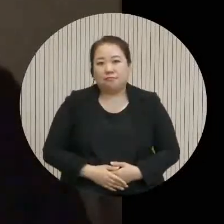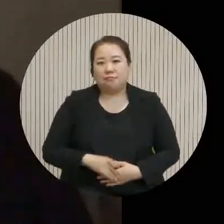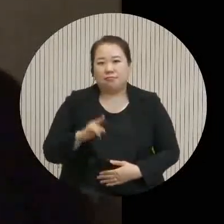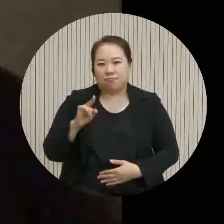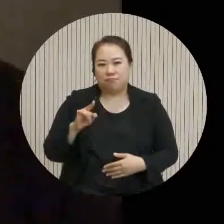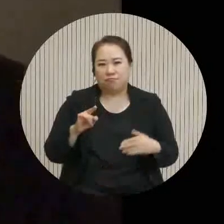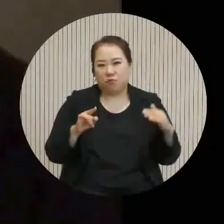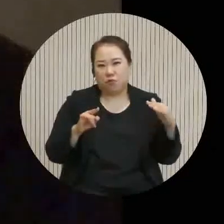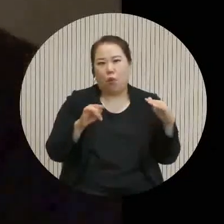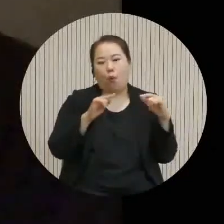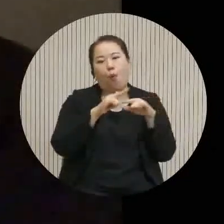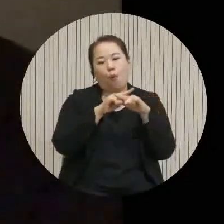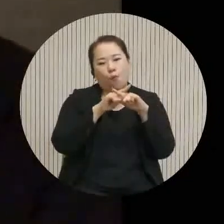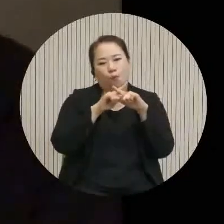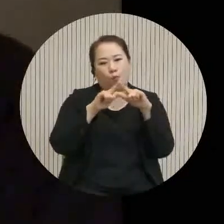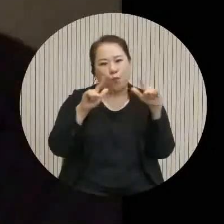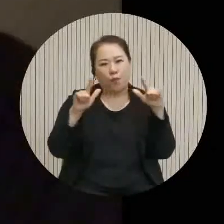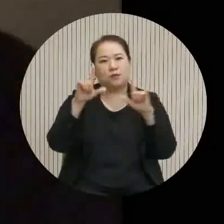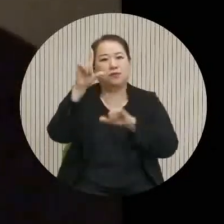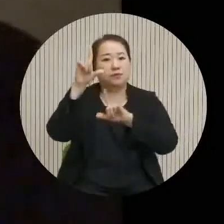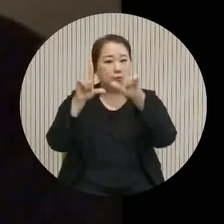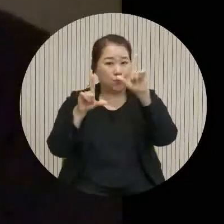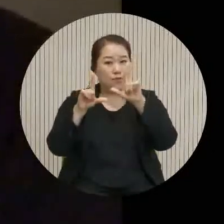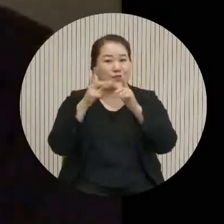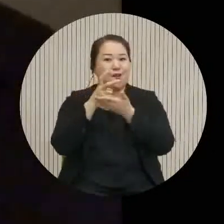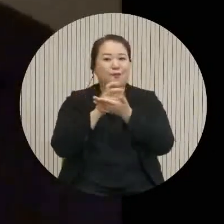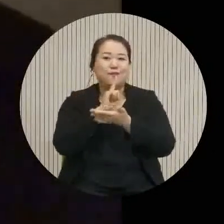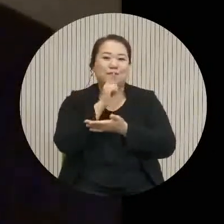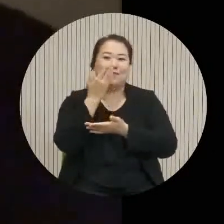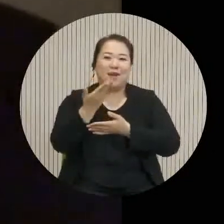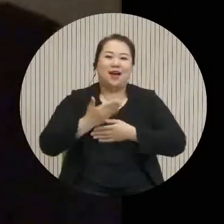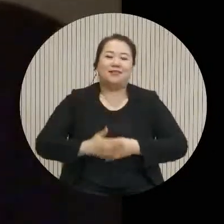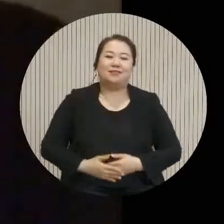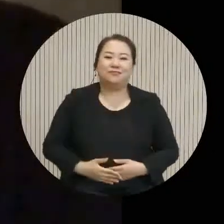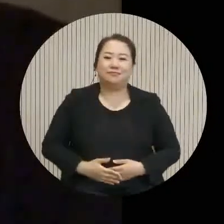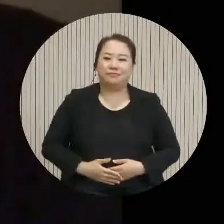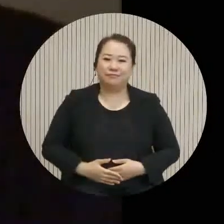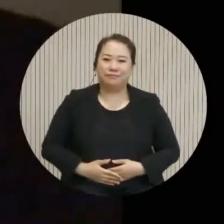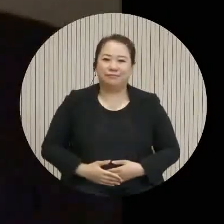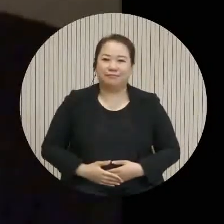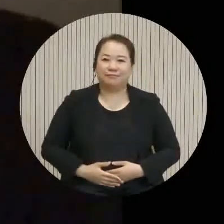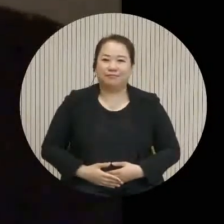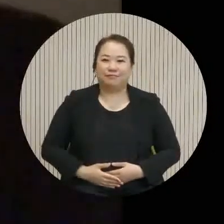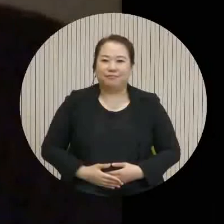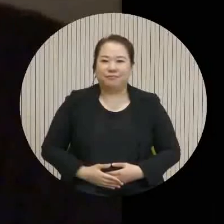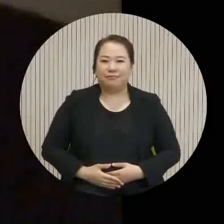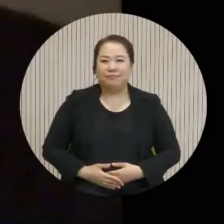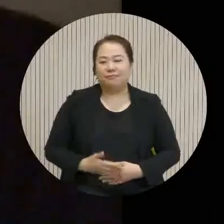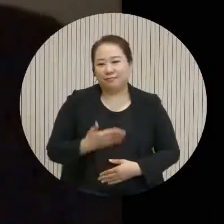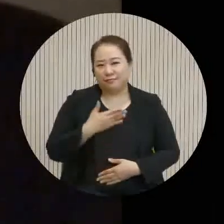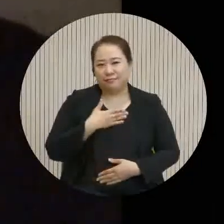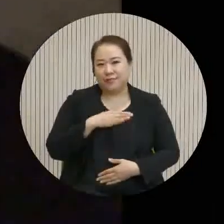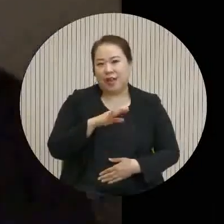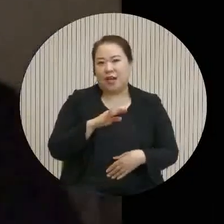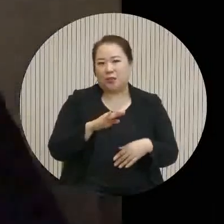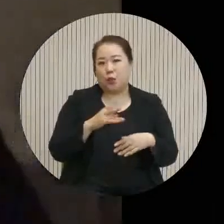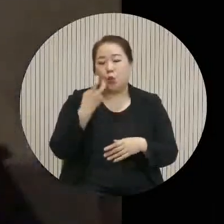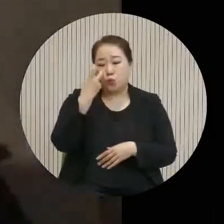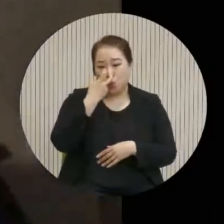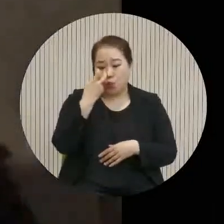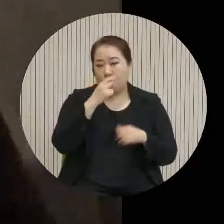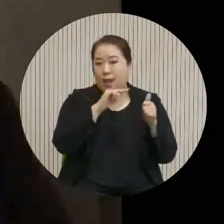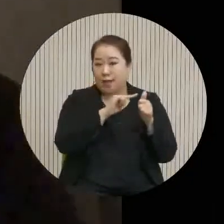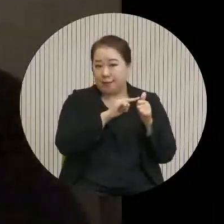everywhere. Let me tell you about Benico Mason's study, which I think may be the most spectacular. Benico was a